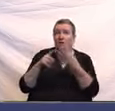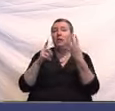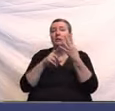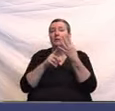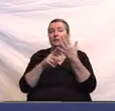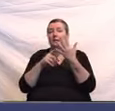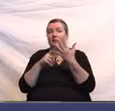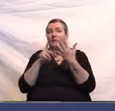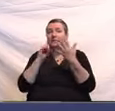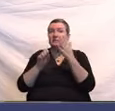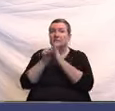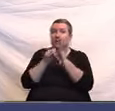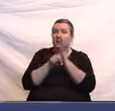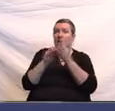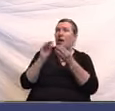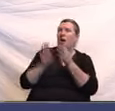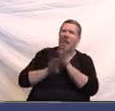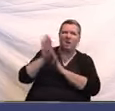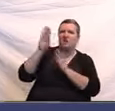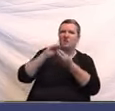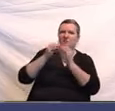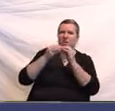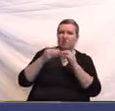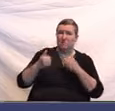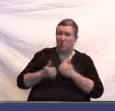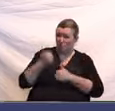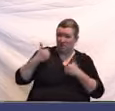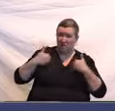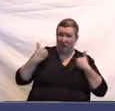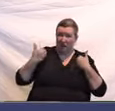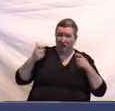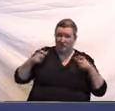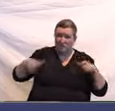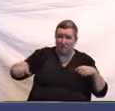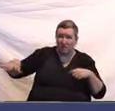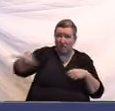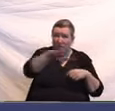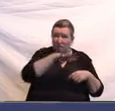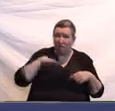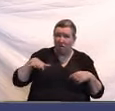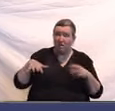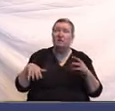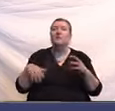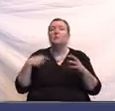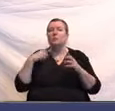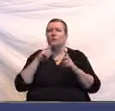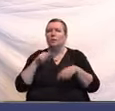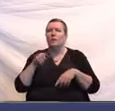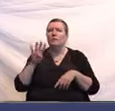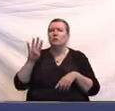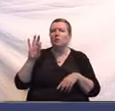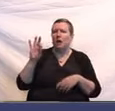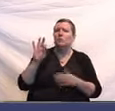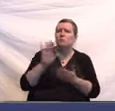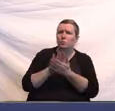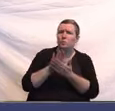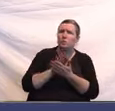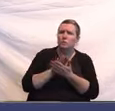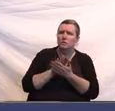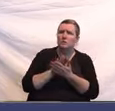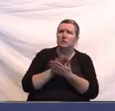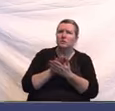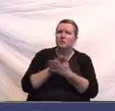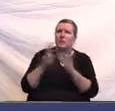is circulating among younger people? And we reported that 49 schools have filed for FEMA aid from IDA, but some are unable to pay